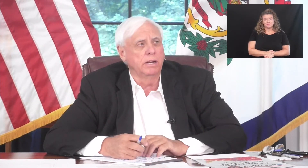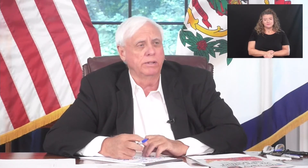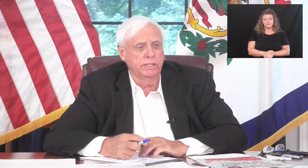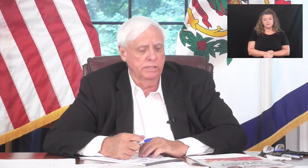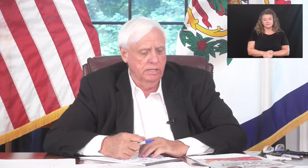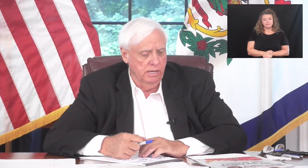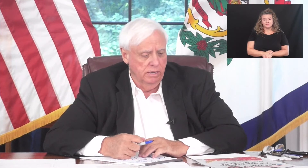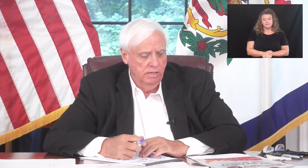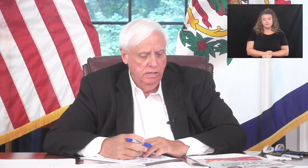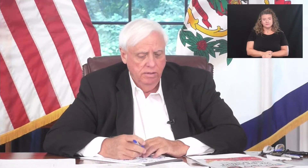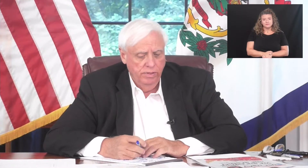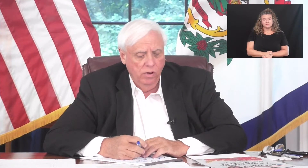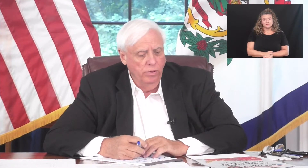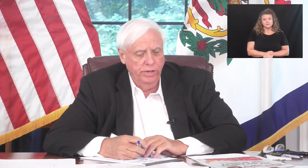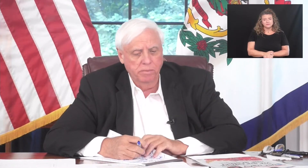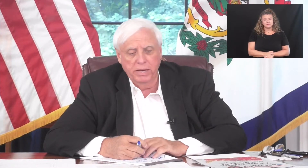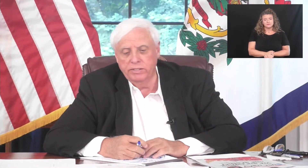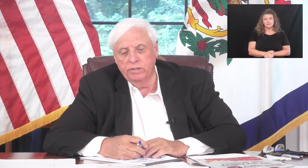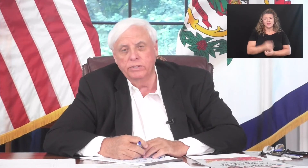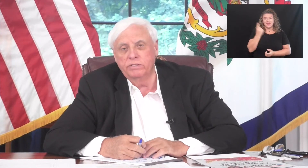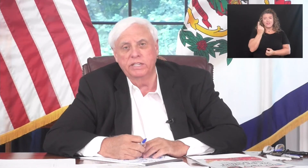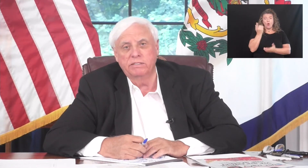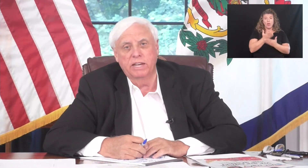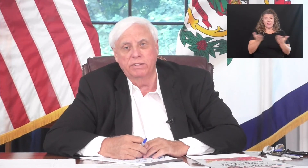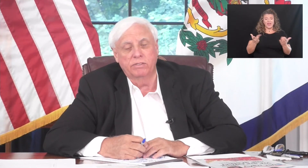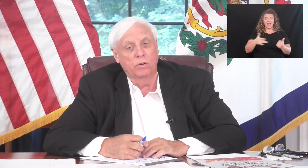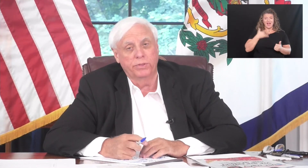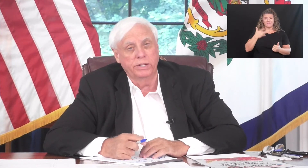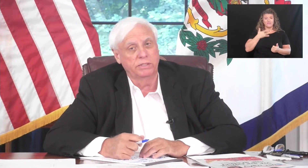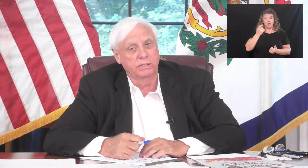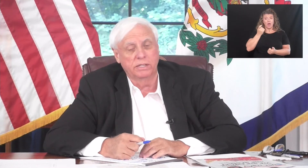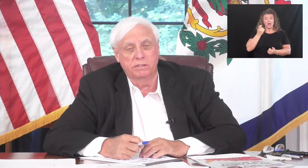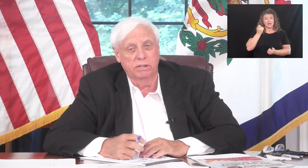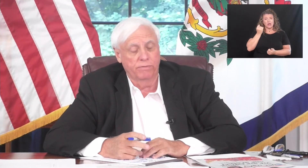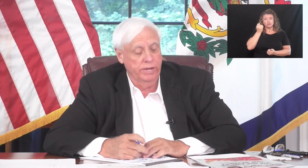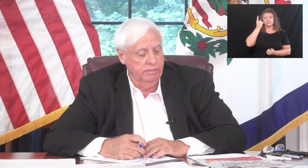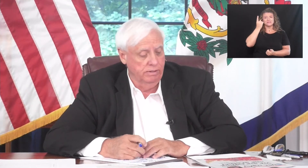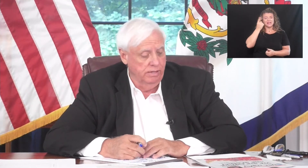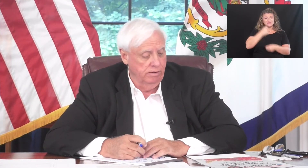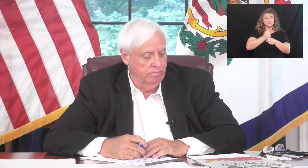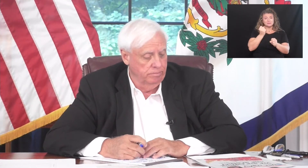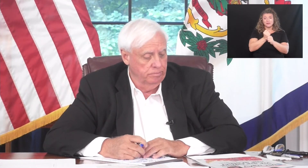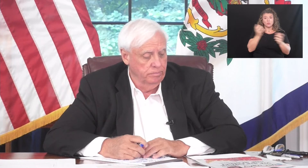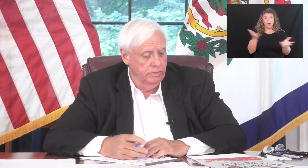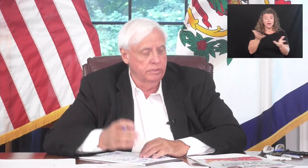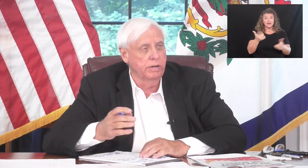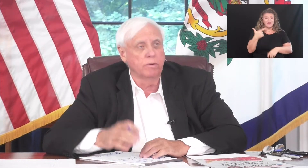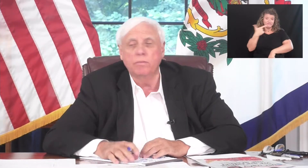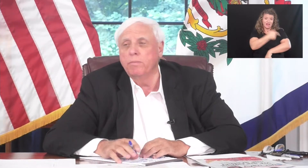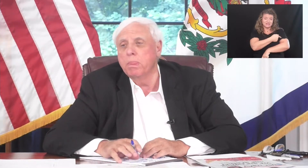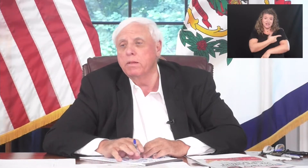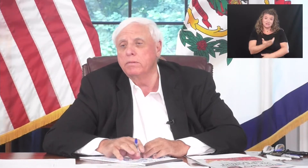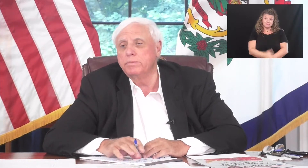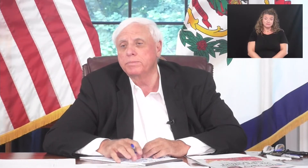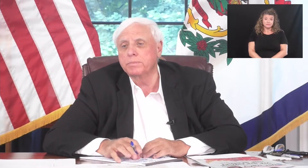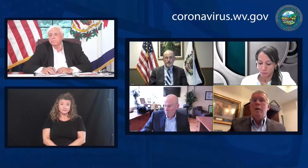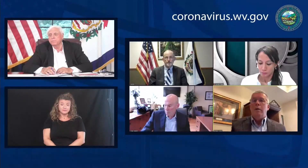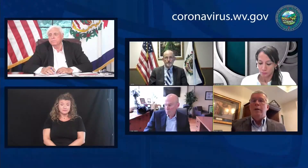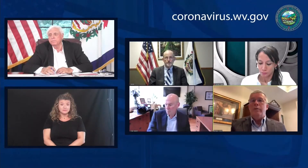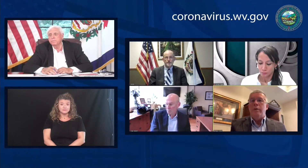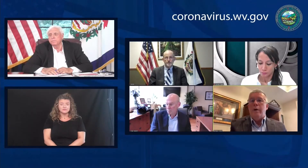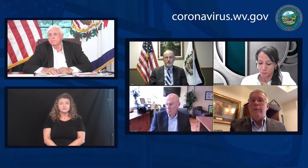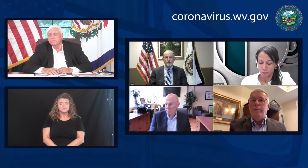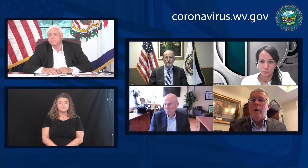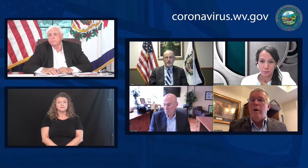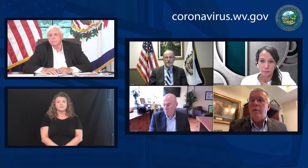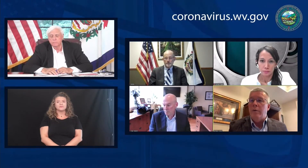thing. The only thing that makes good sense out of this whole thing is just get yourself vaccinated. General?